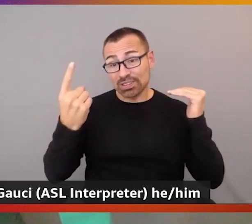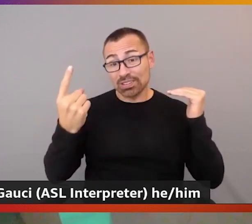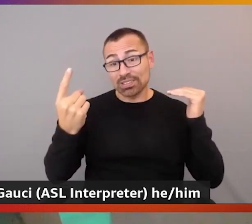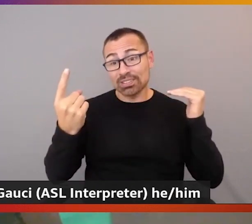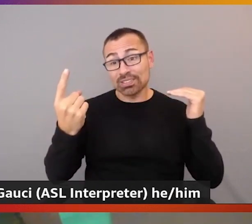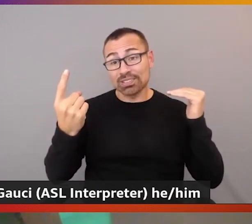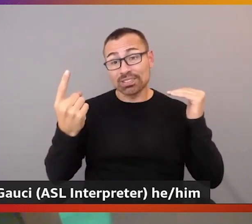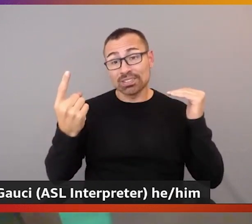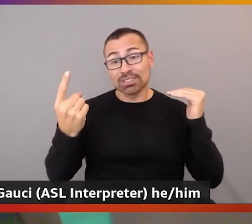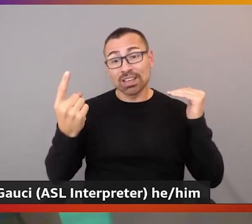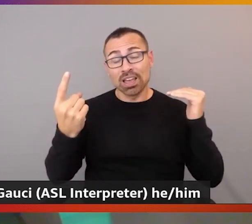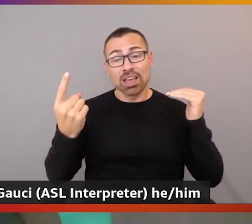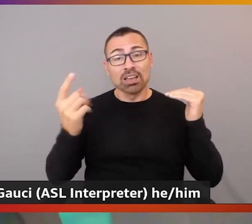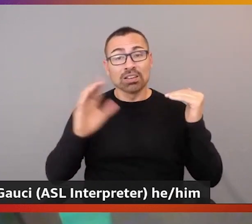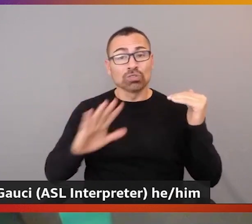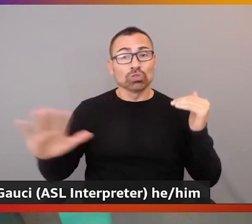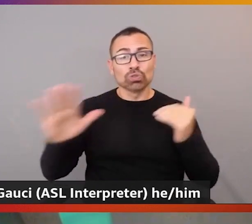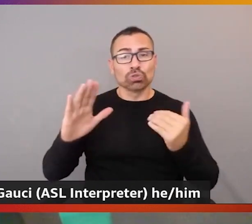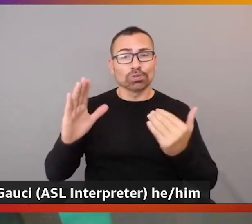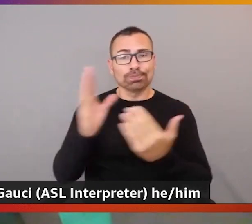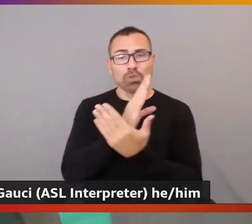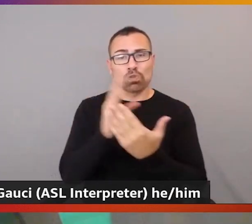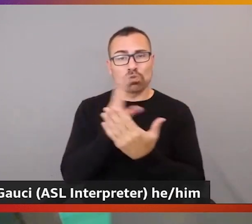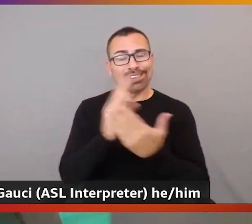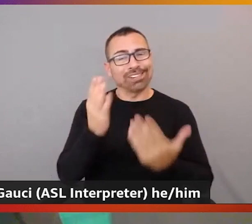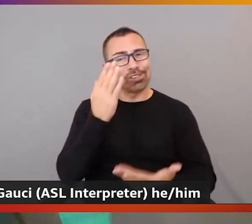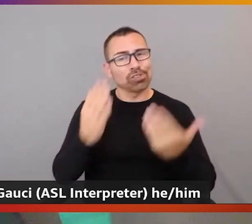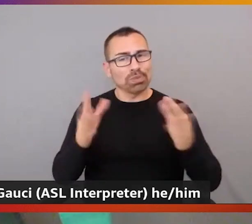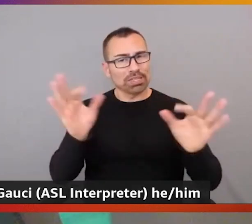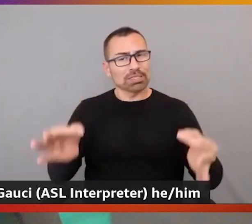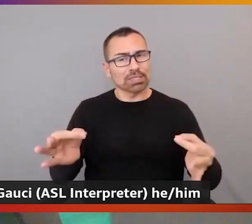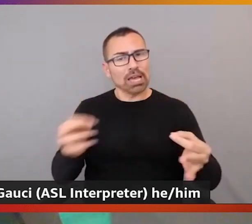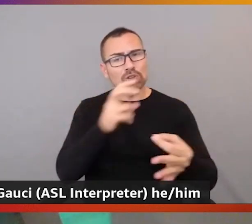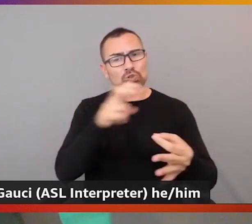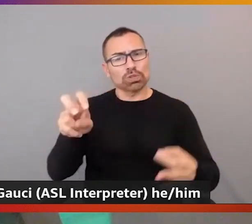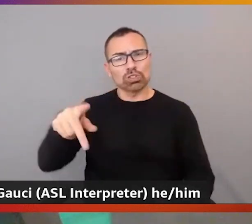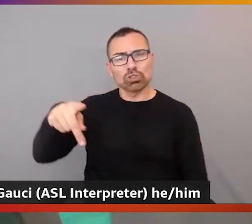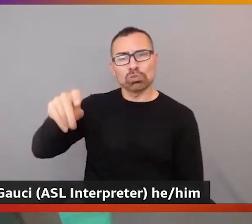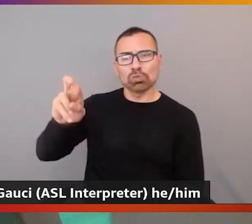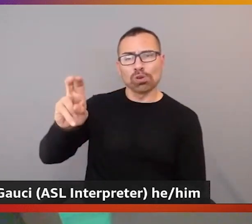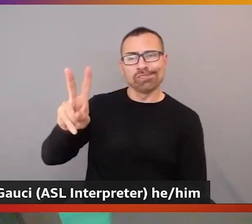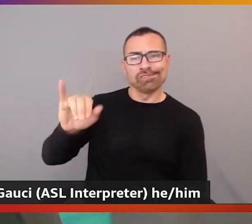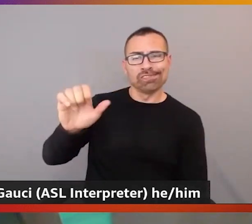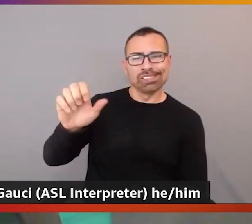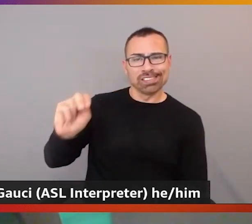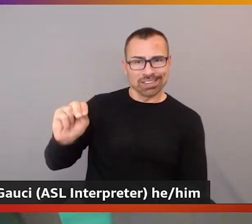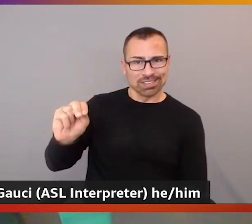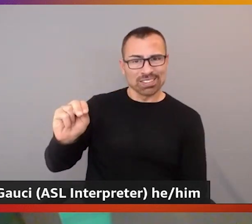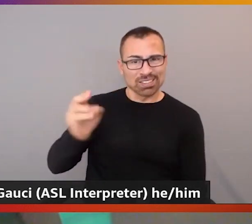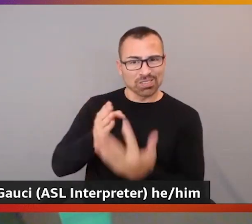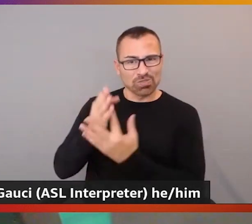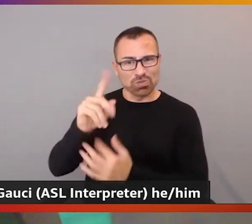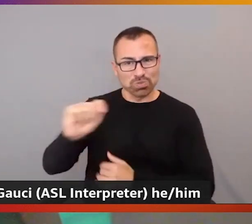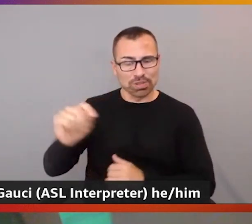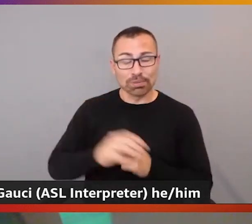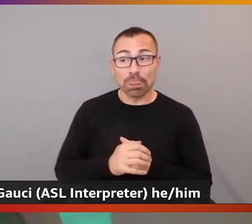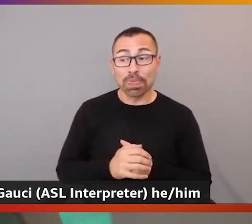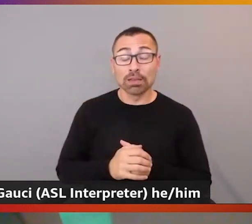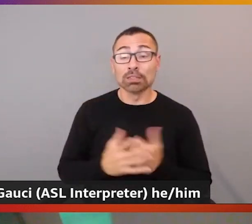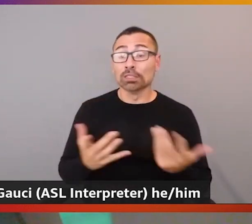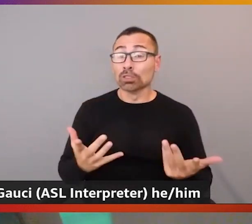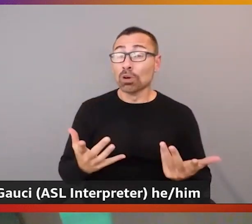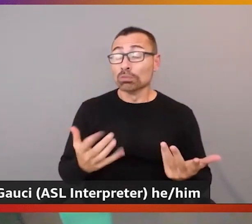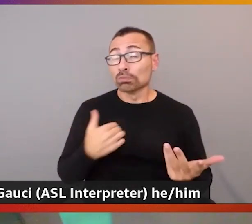what the range is. Then, in which case you might choose to switch to provision throughput, for example. So, in essence, I would recommend for a new